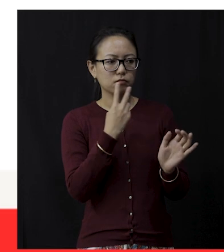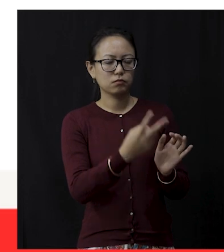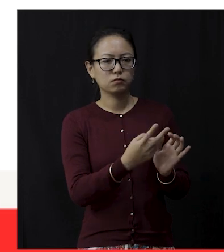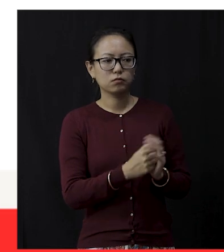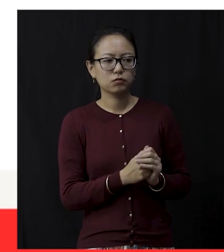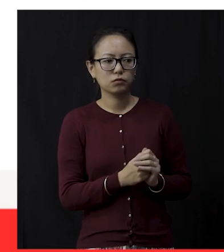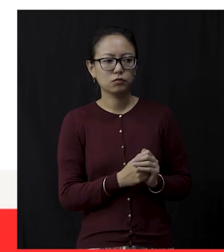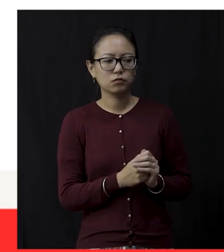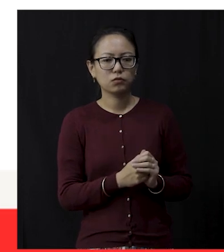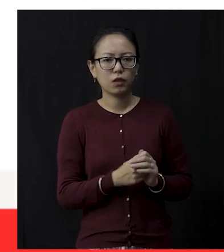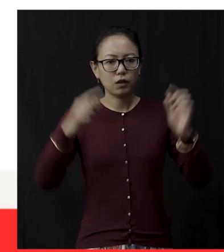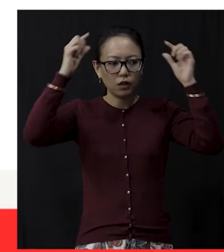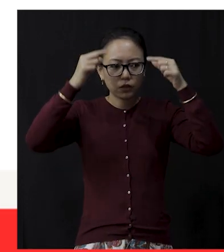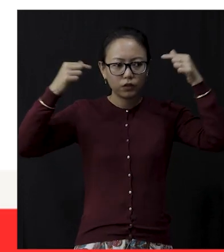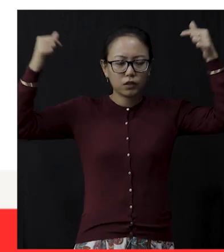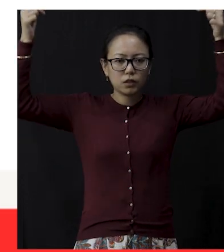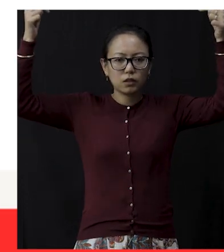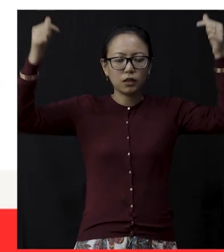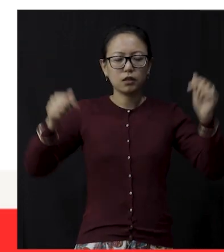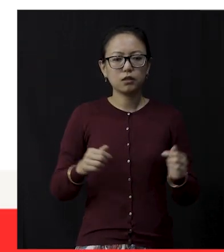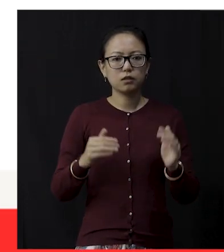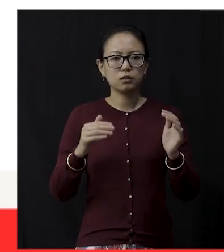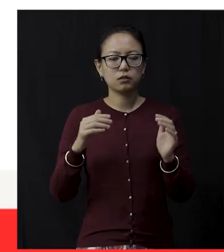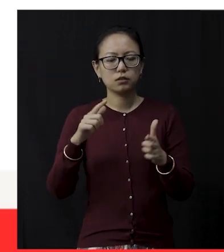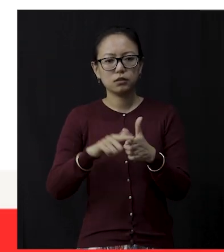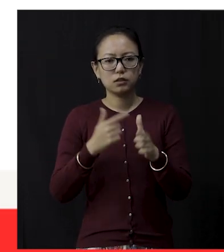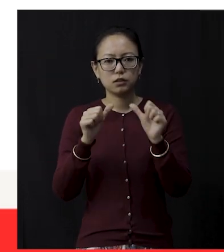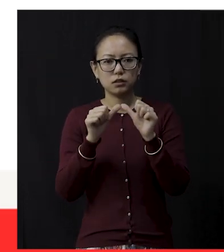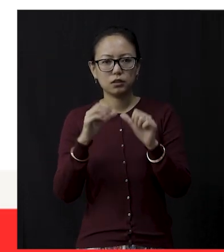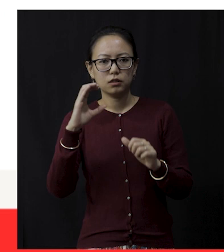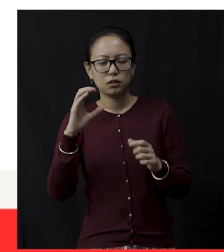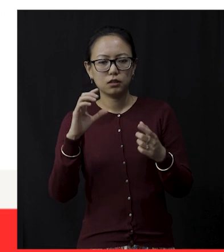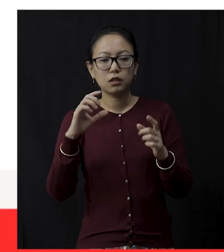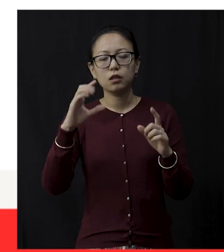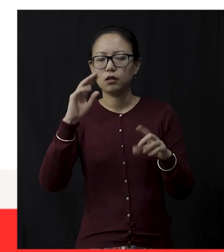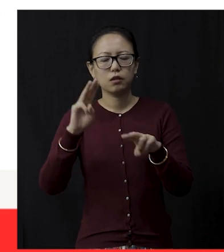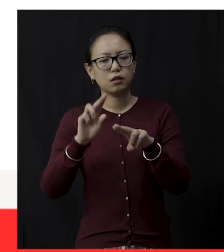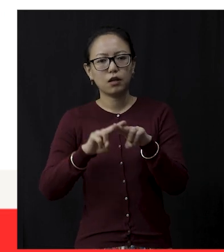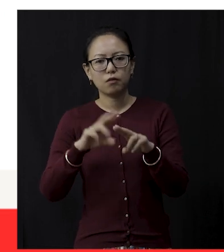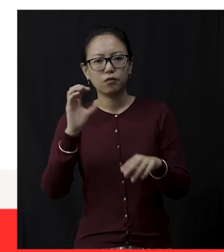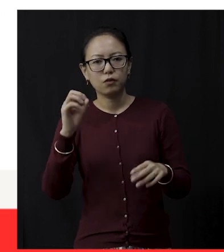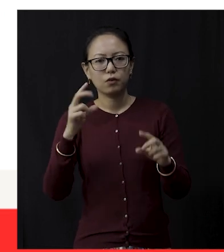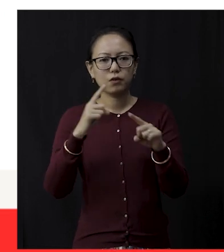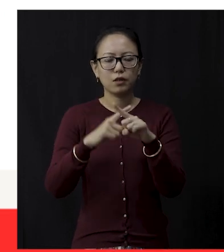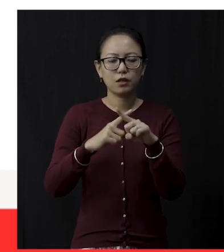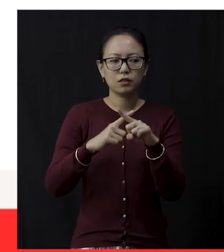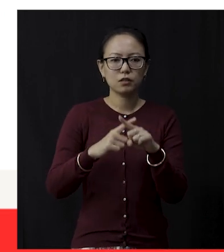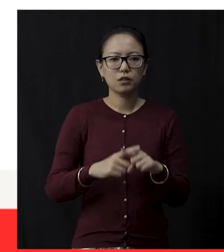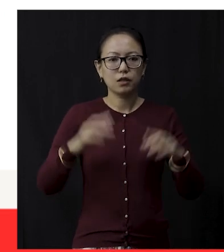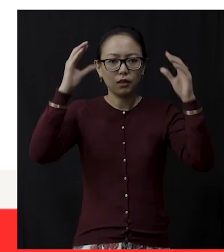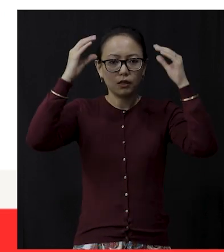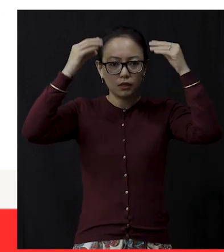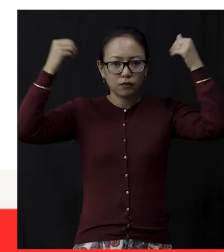best friends. So, students, here we can see a deer. We can see here a fox. Okay?